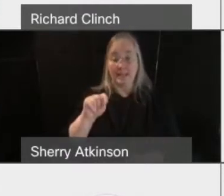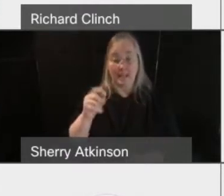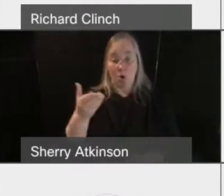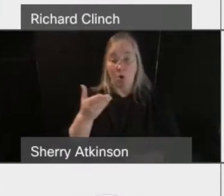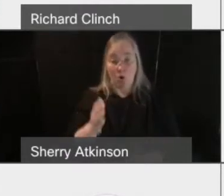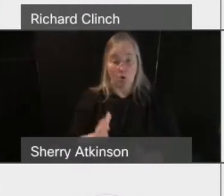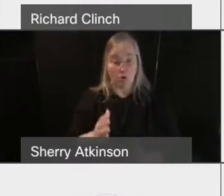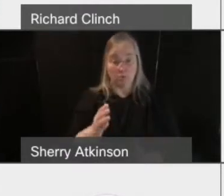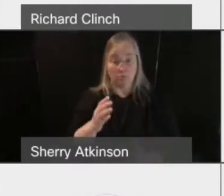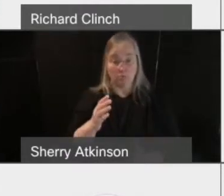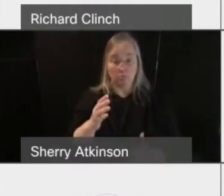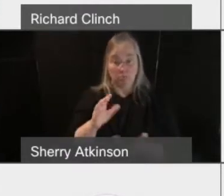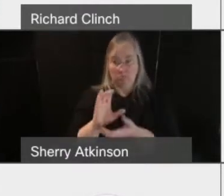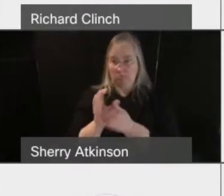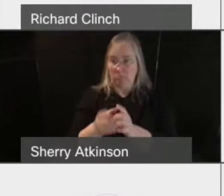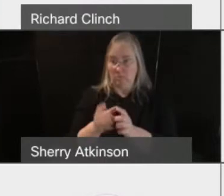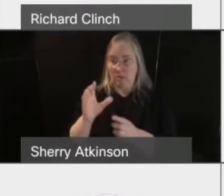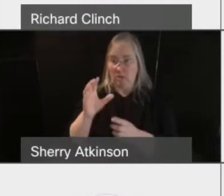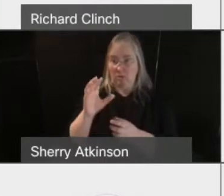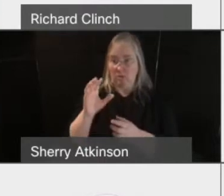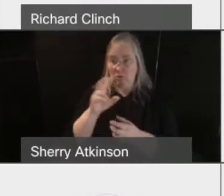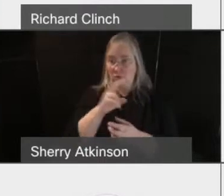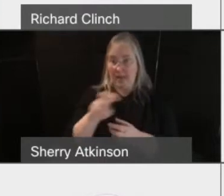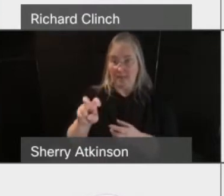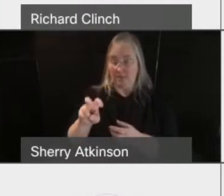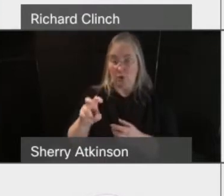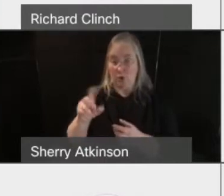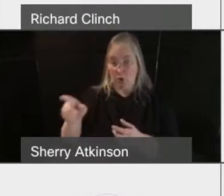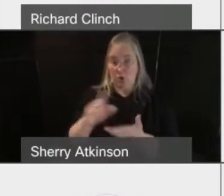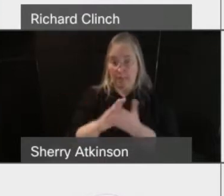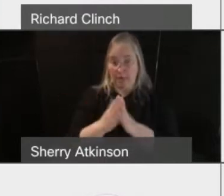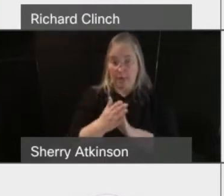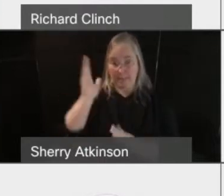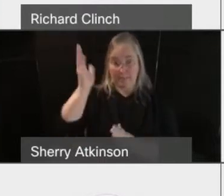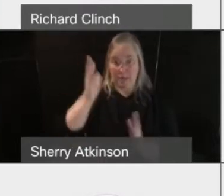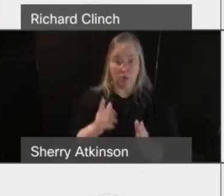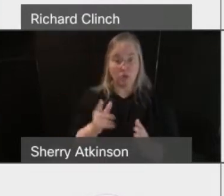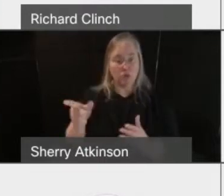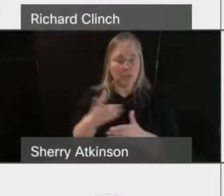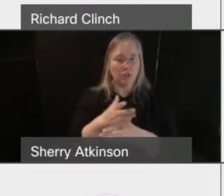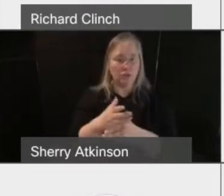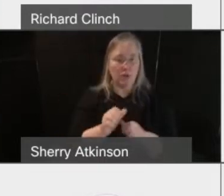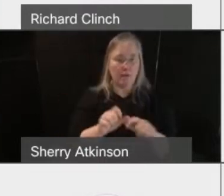her the speaker so she can try to share files from her screen?